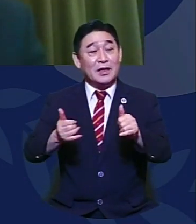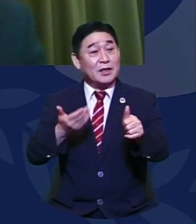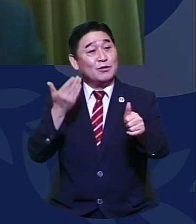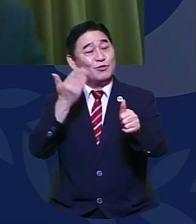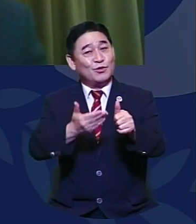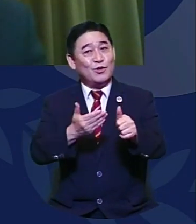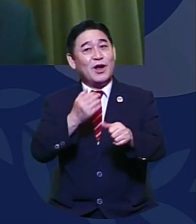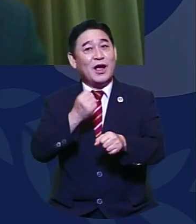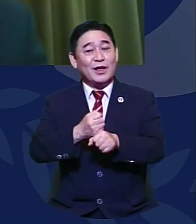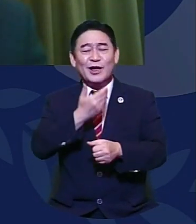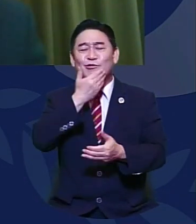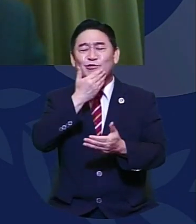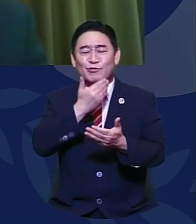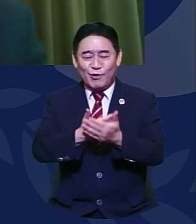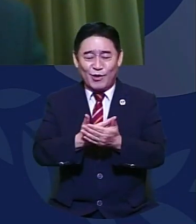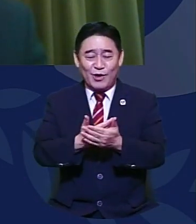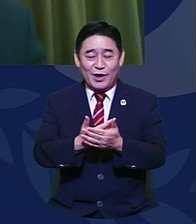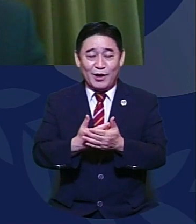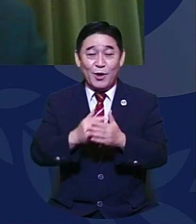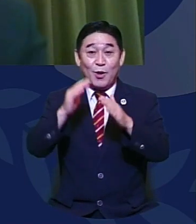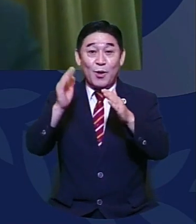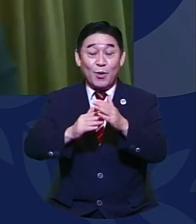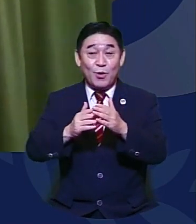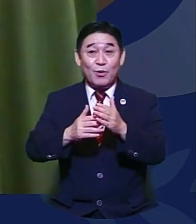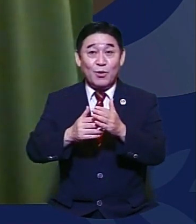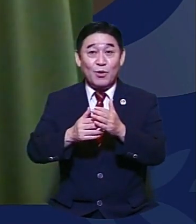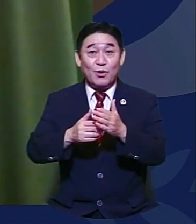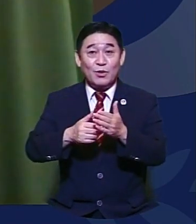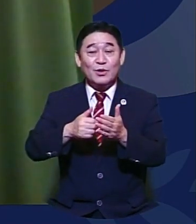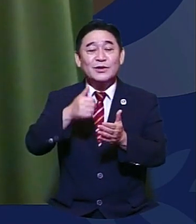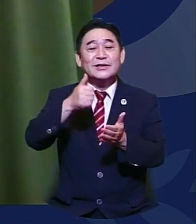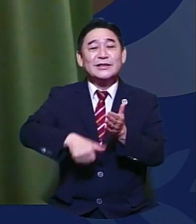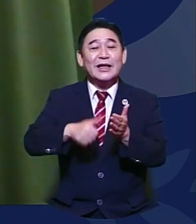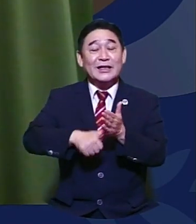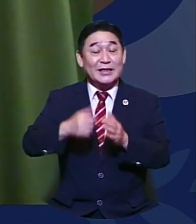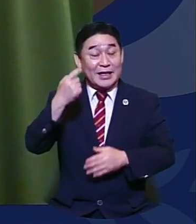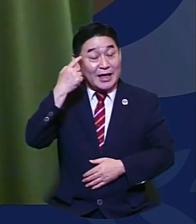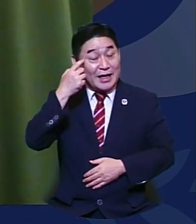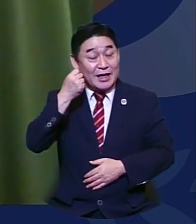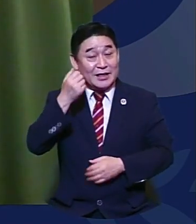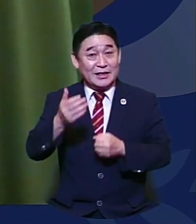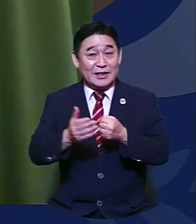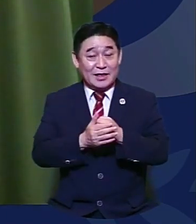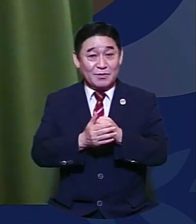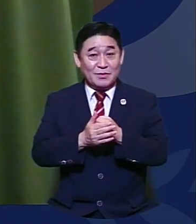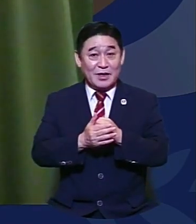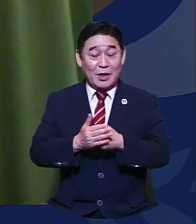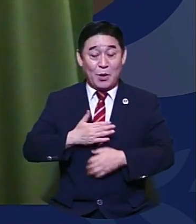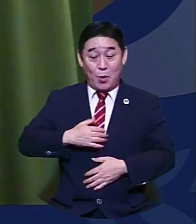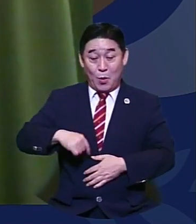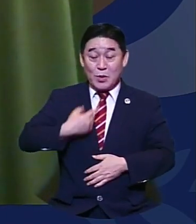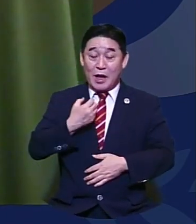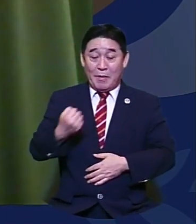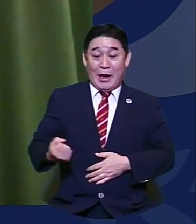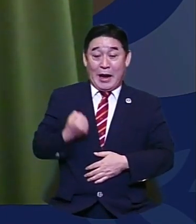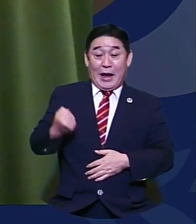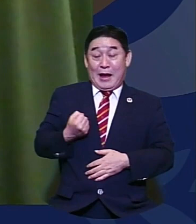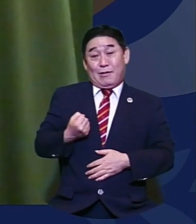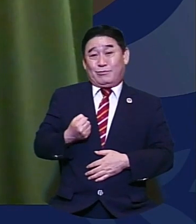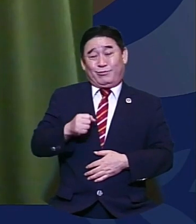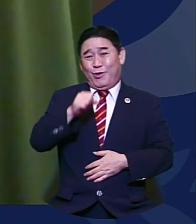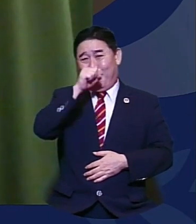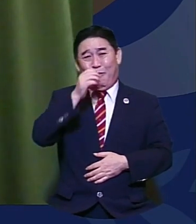public good, and it does not serve us enough interest if we hold it ourselves. And so the ones that we've published to